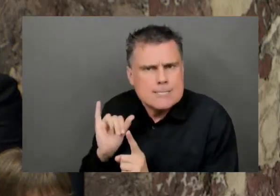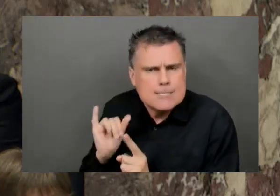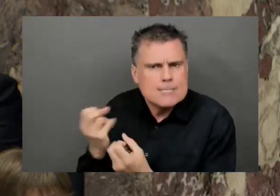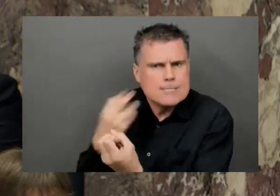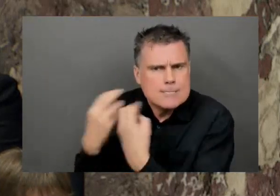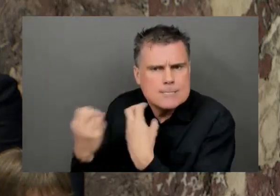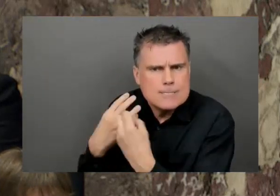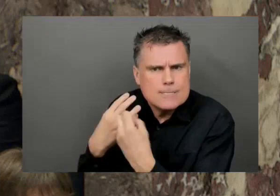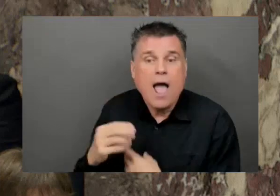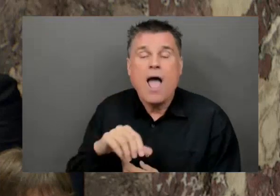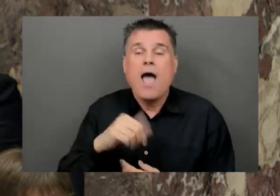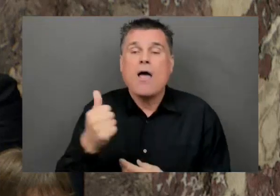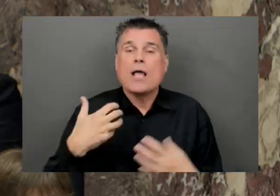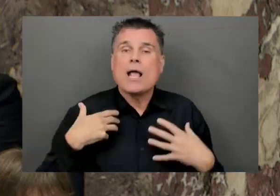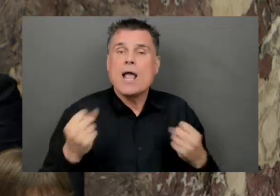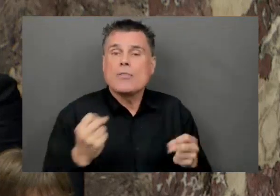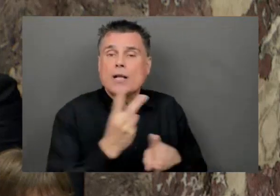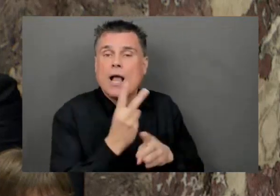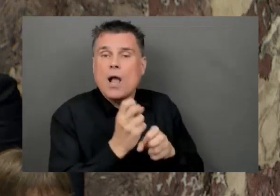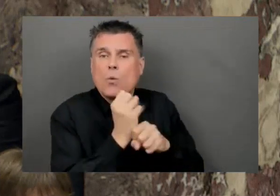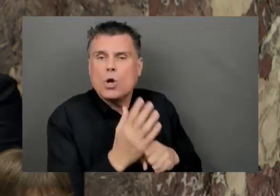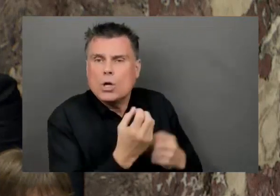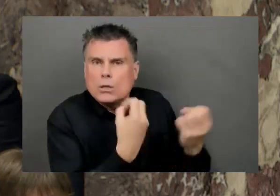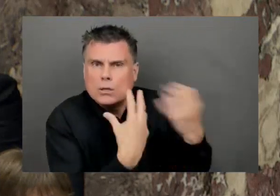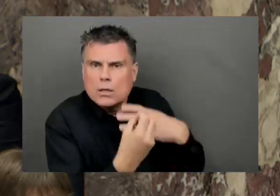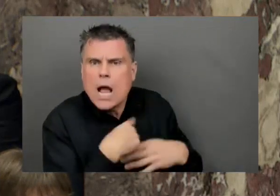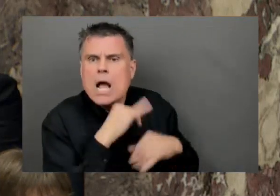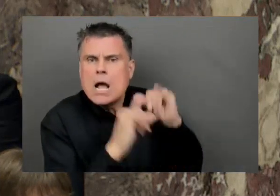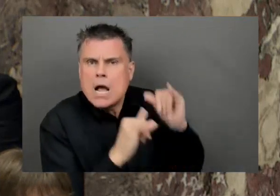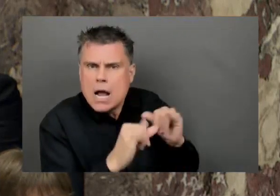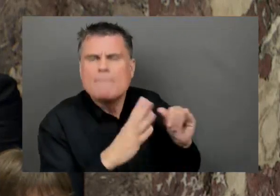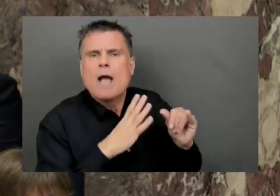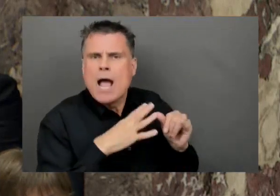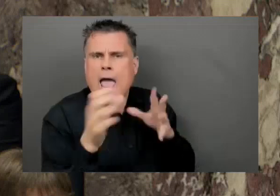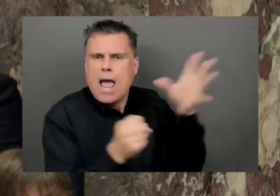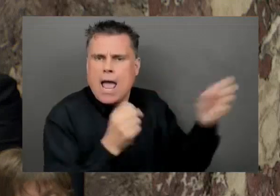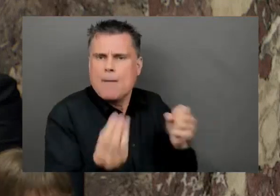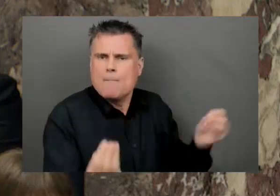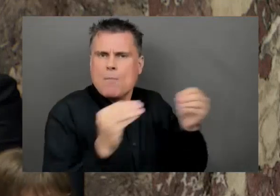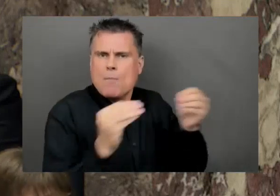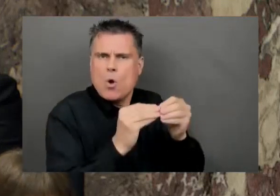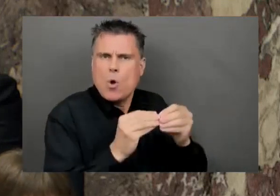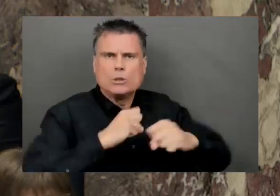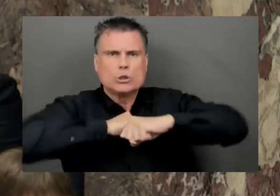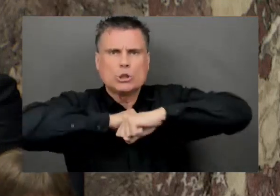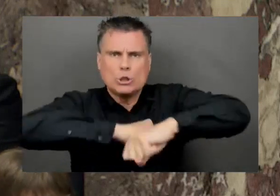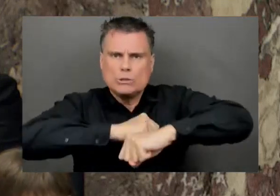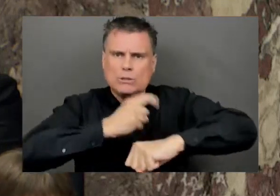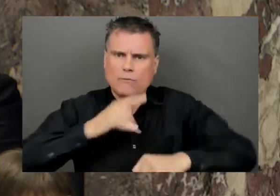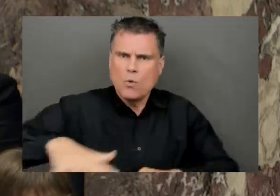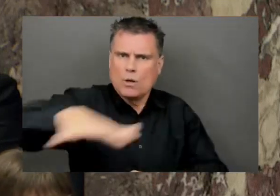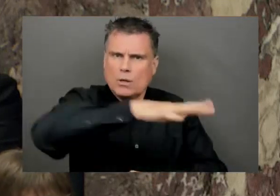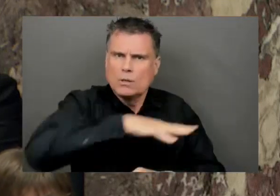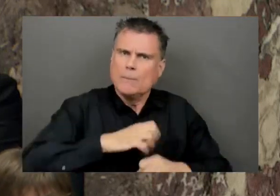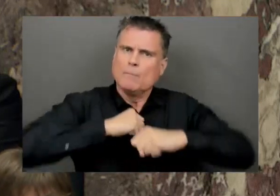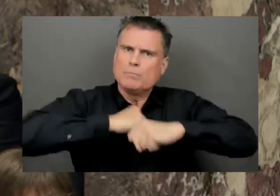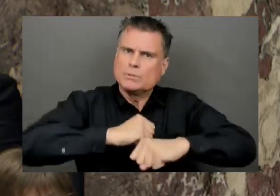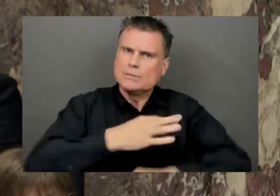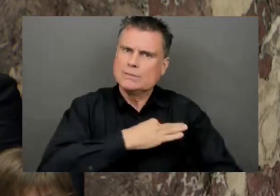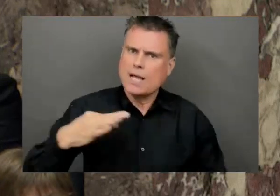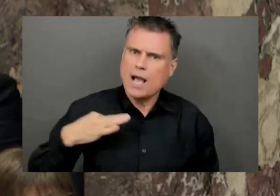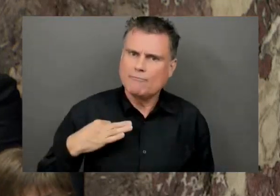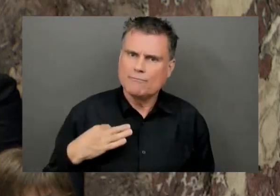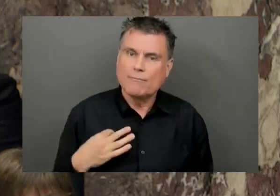officers. This is a contrast to a government that downgraded and privatized security. Honourable Speaker, we are committed to